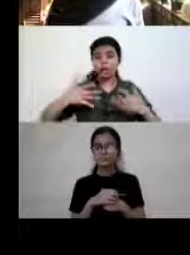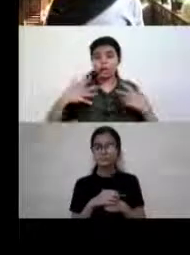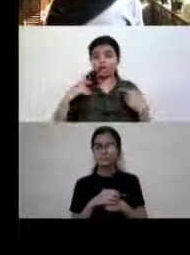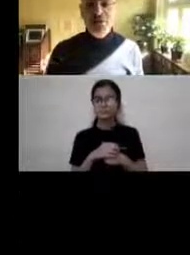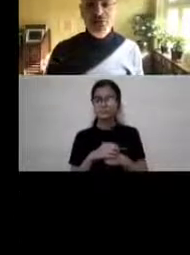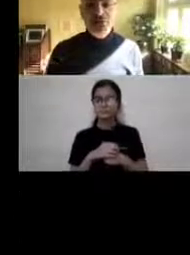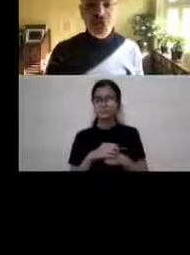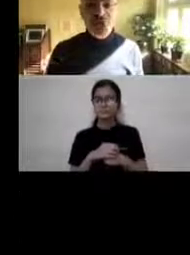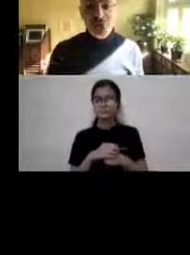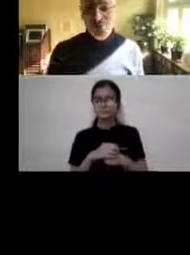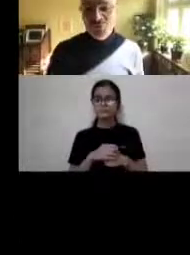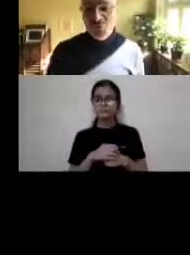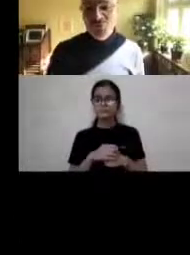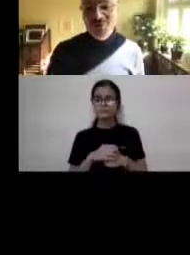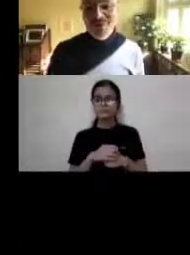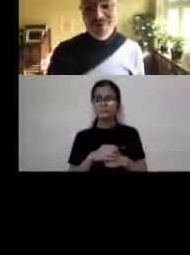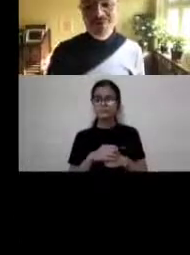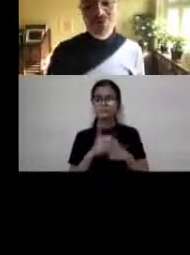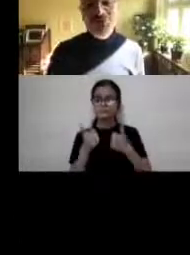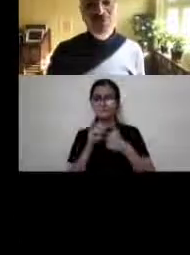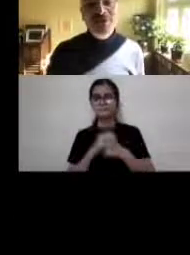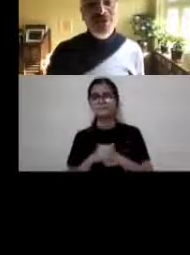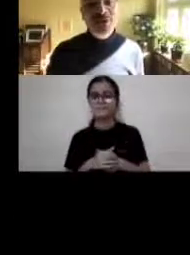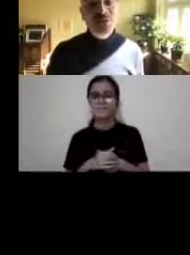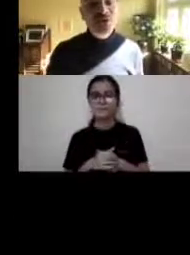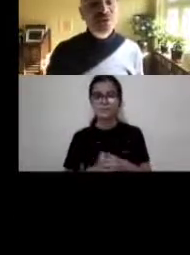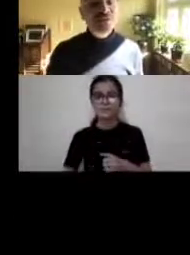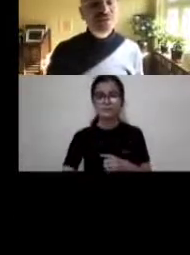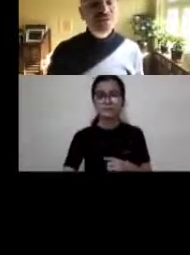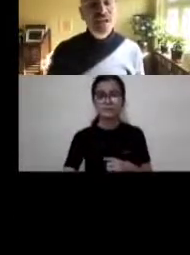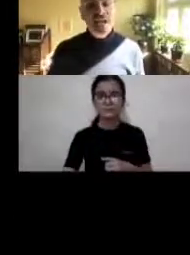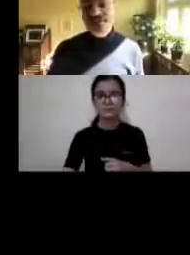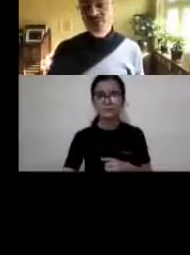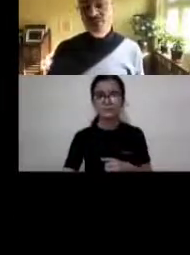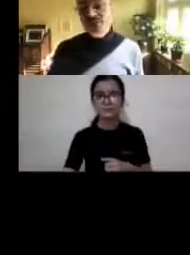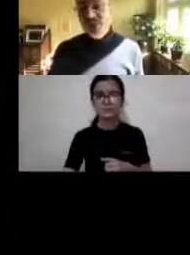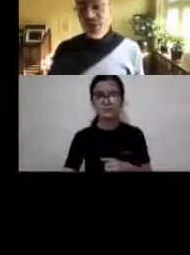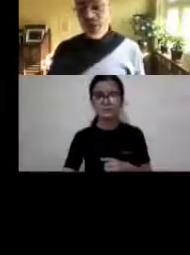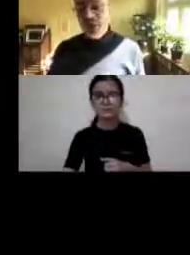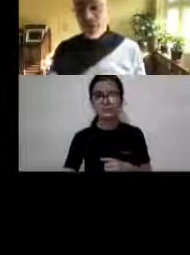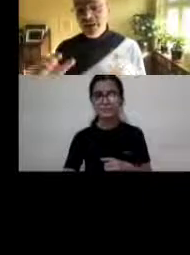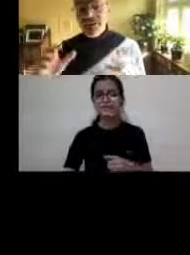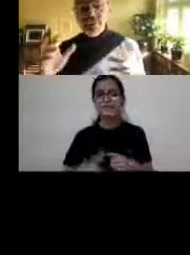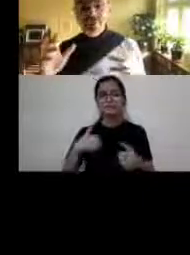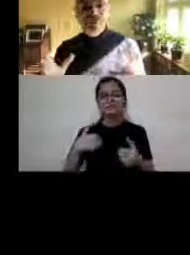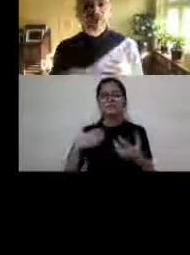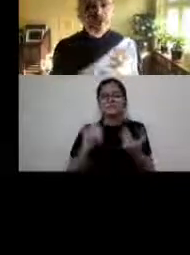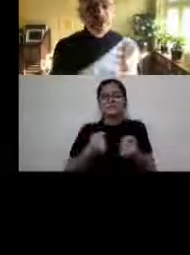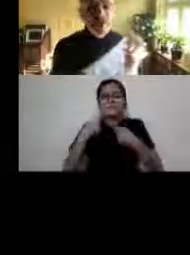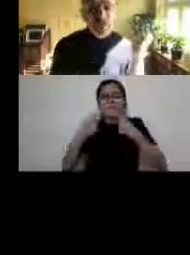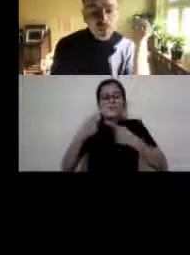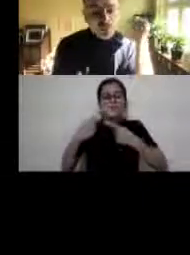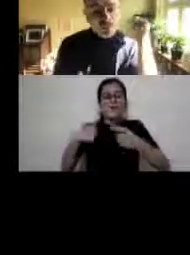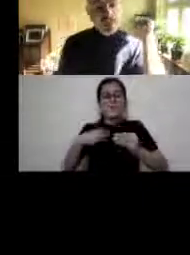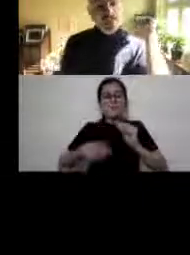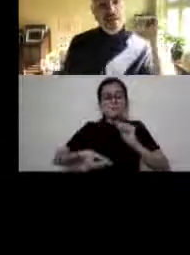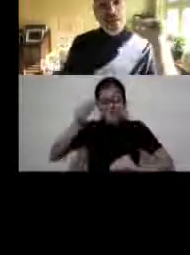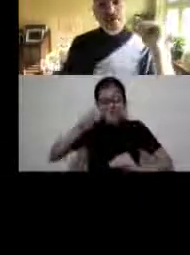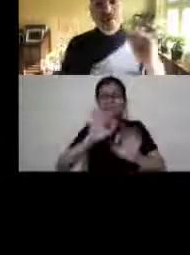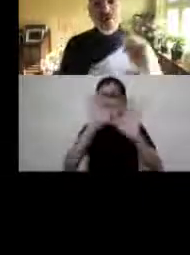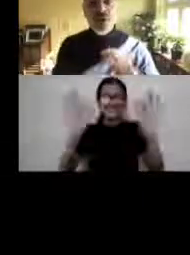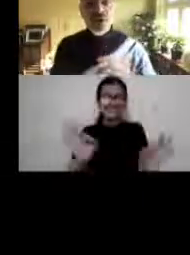I don't want to talk too much about the content. As you see, it has been very, very